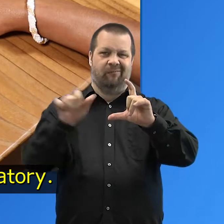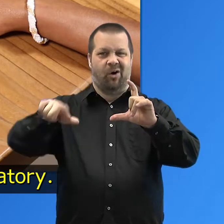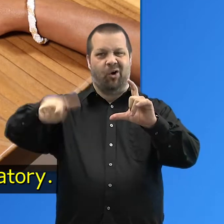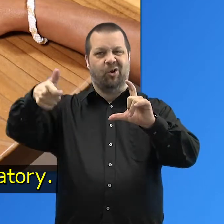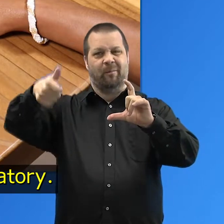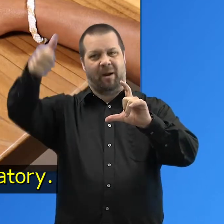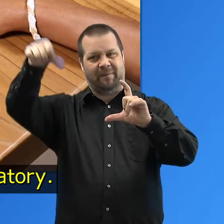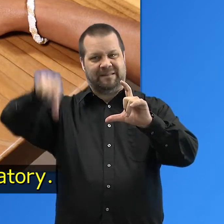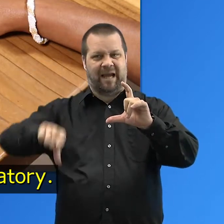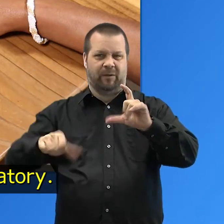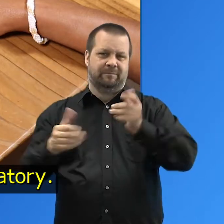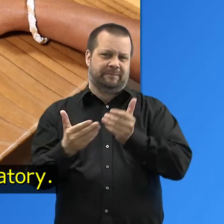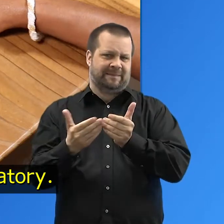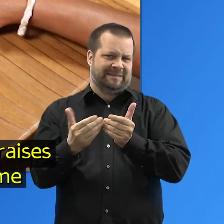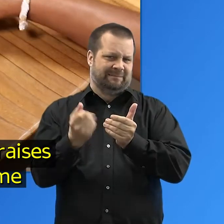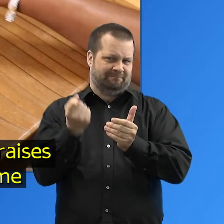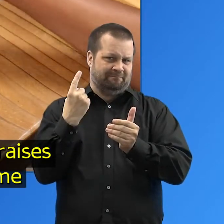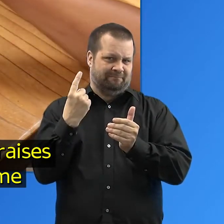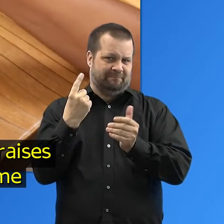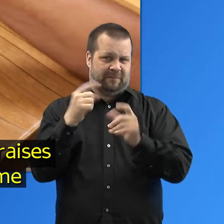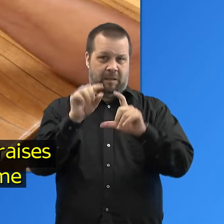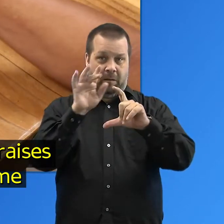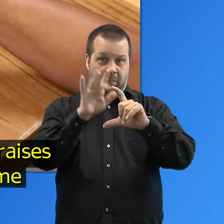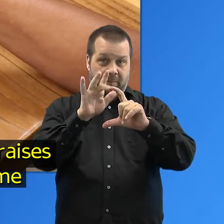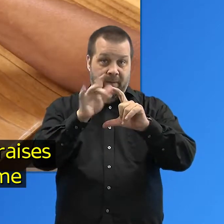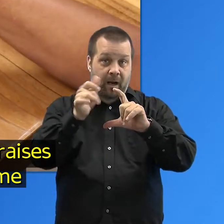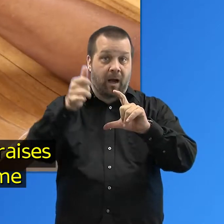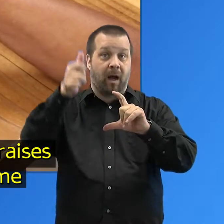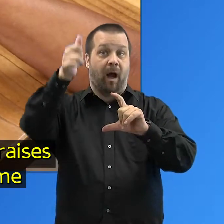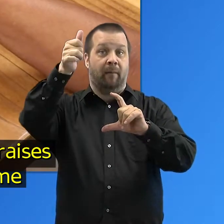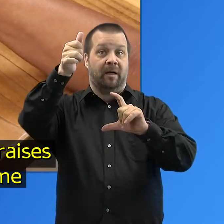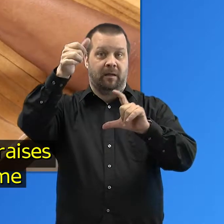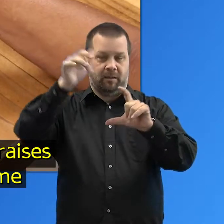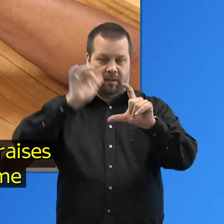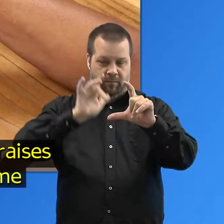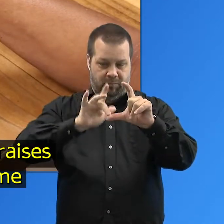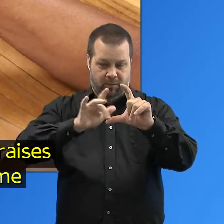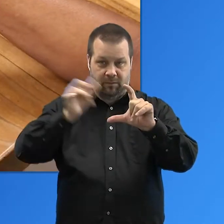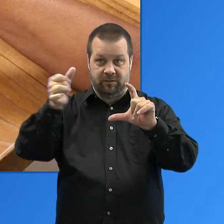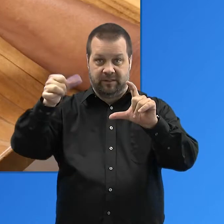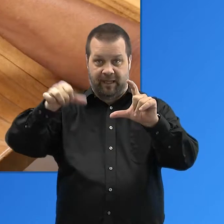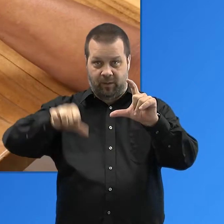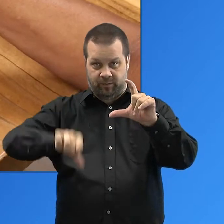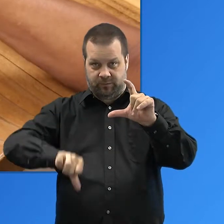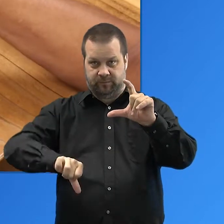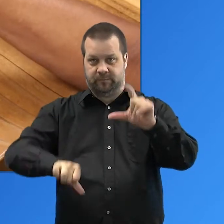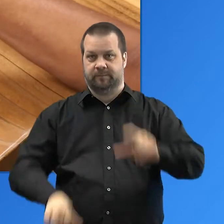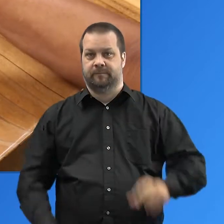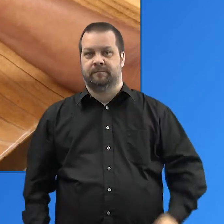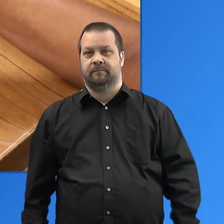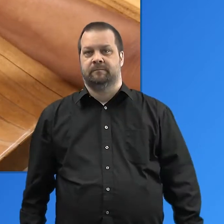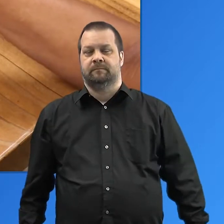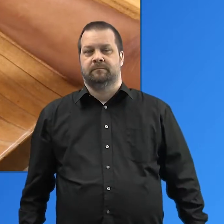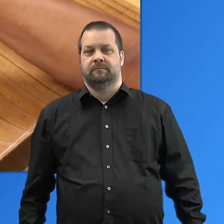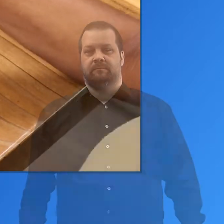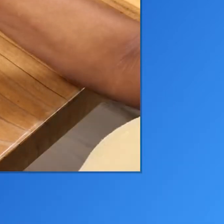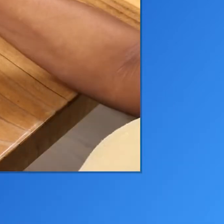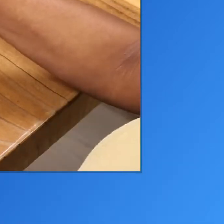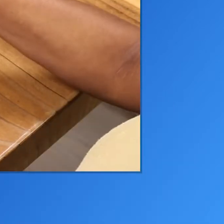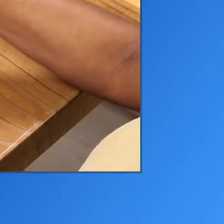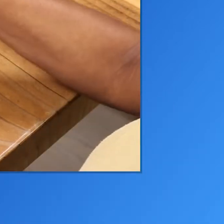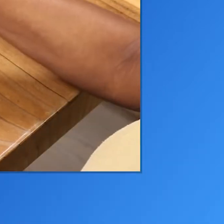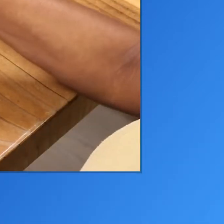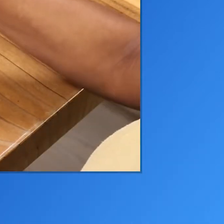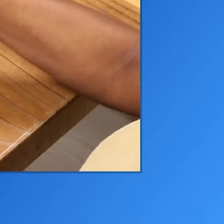pretty self-explanatory. Pressing them either raises or lowers the volume of your Echo.